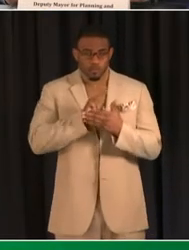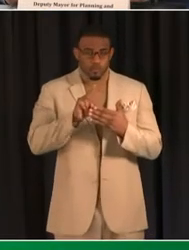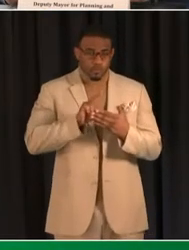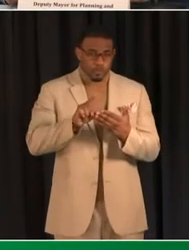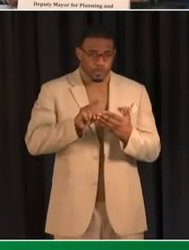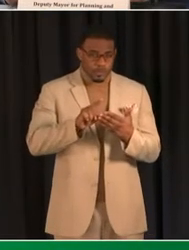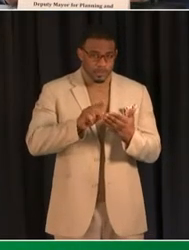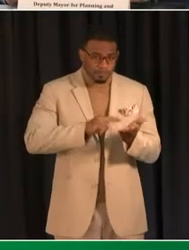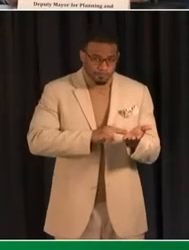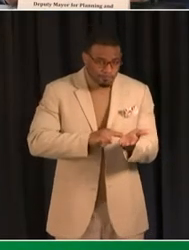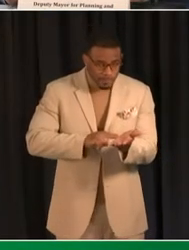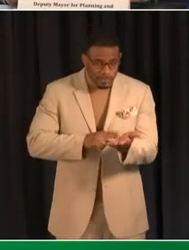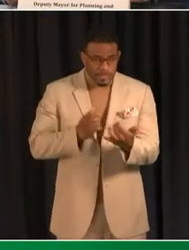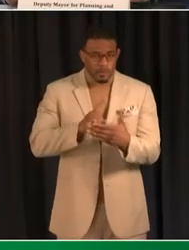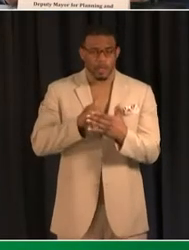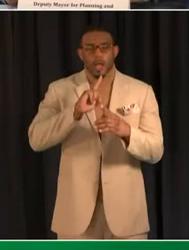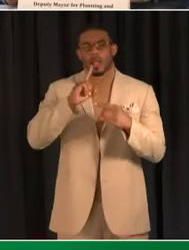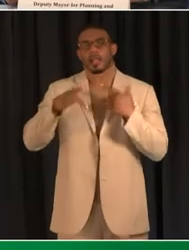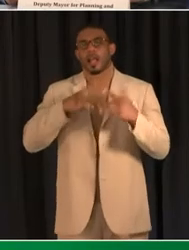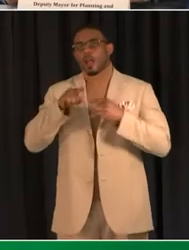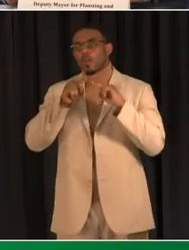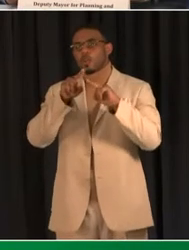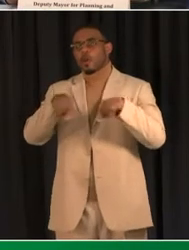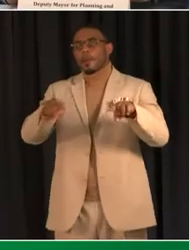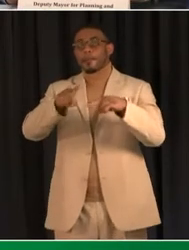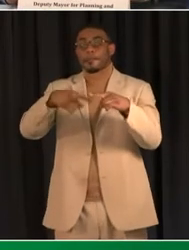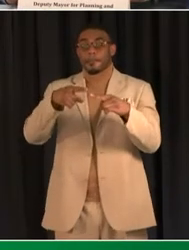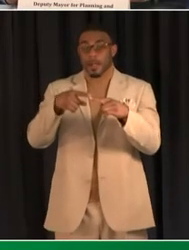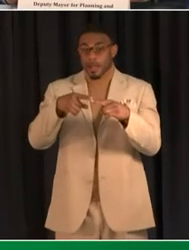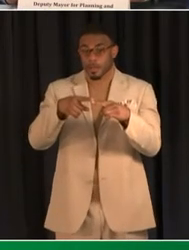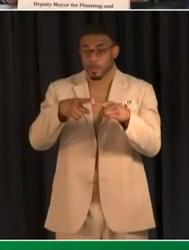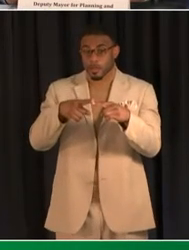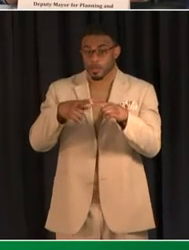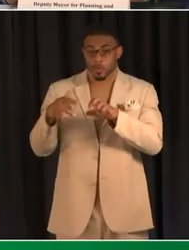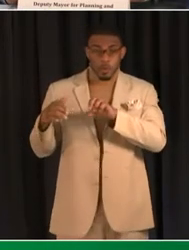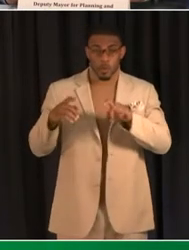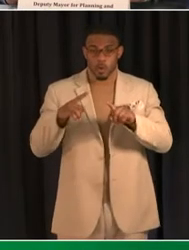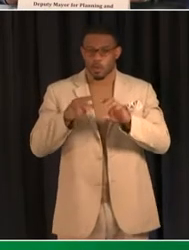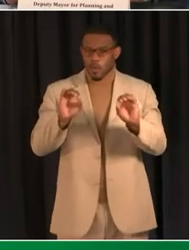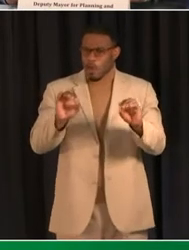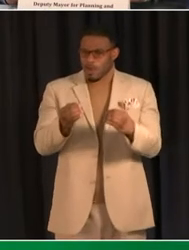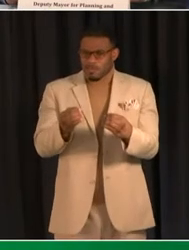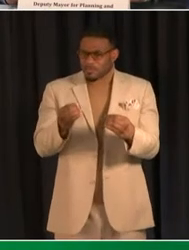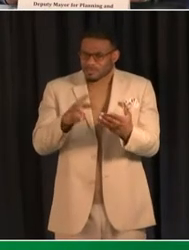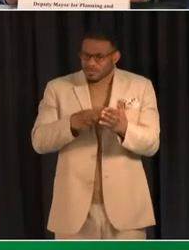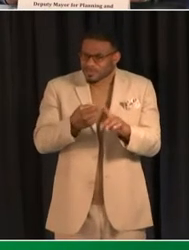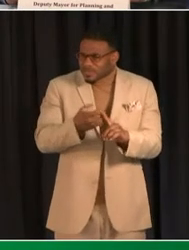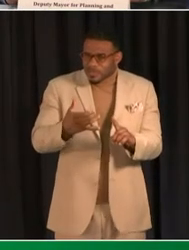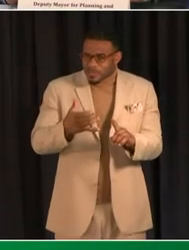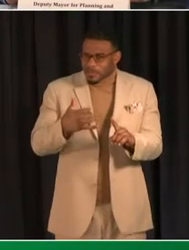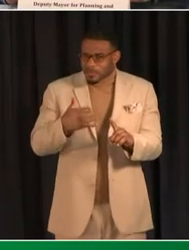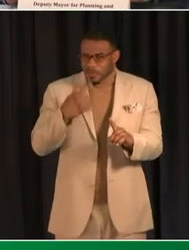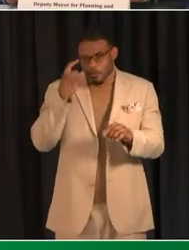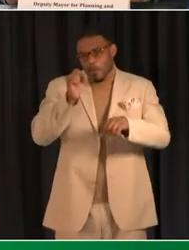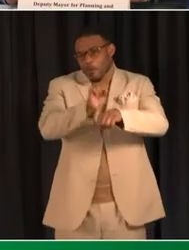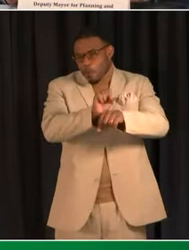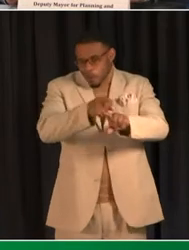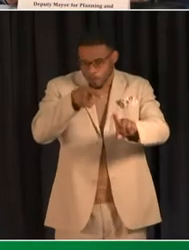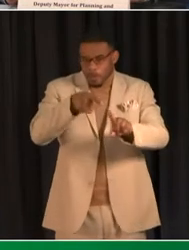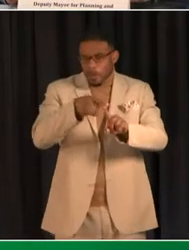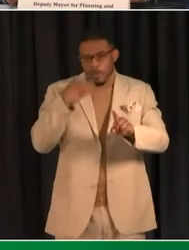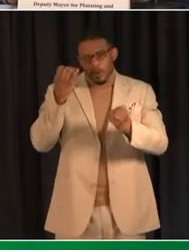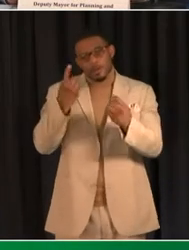Check-In. This week, we're excited to talk to you all about the return to the office. We've said return to